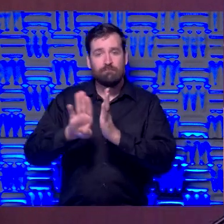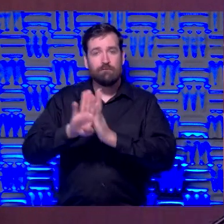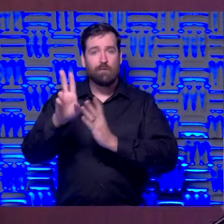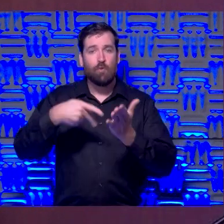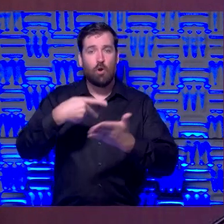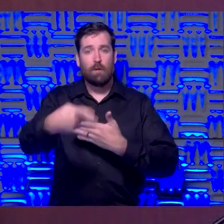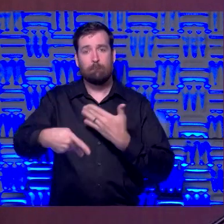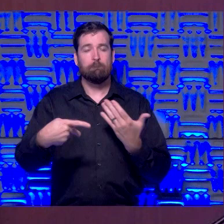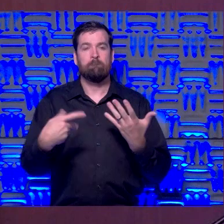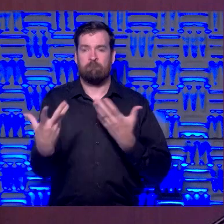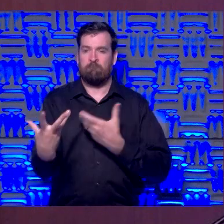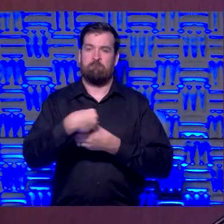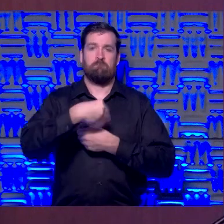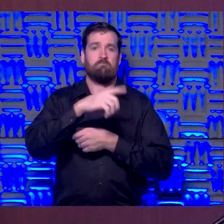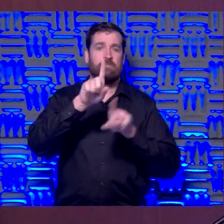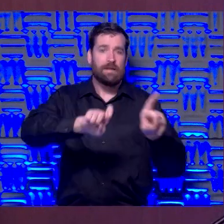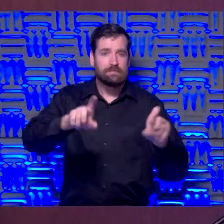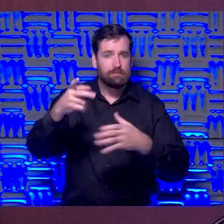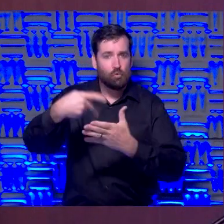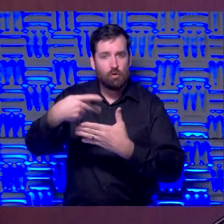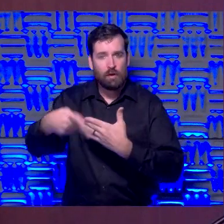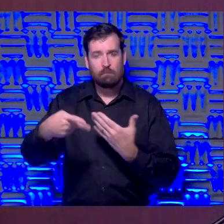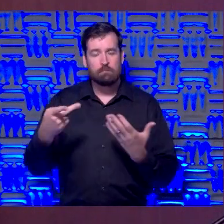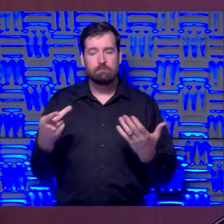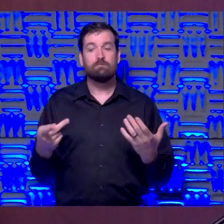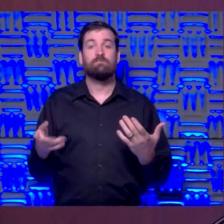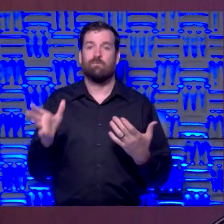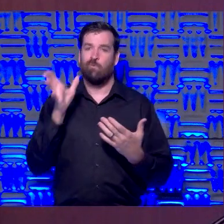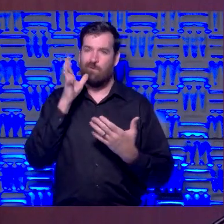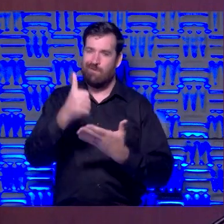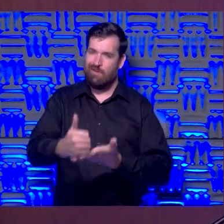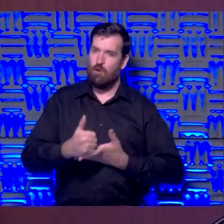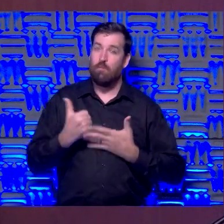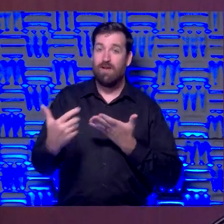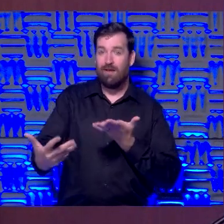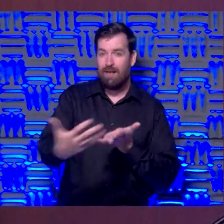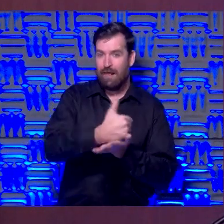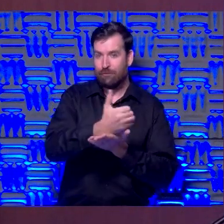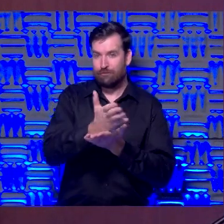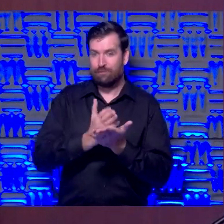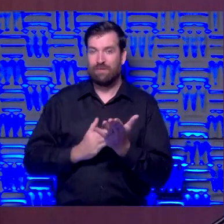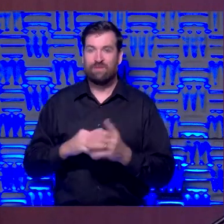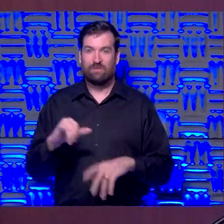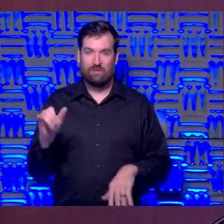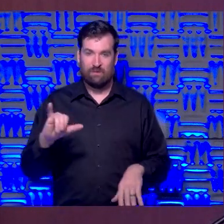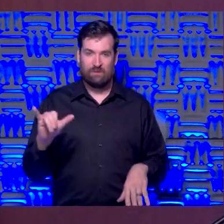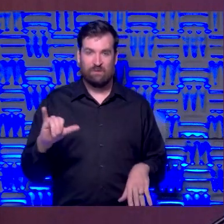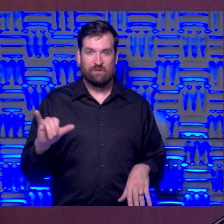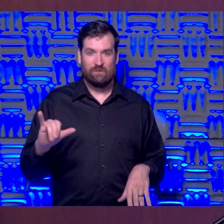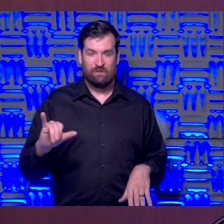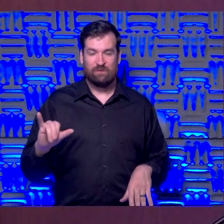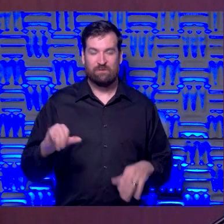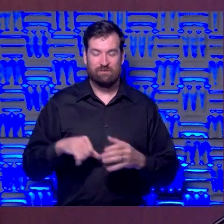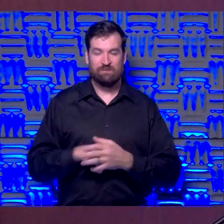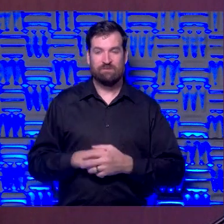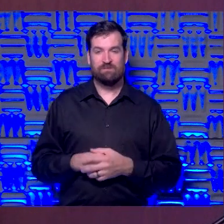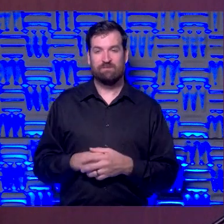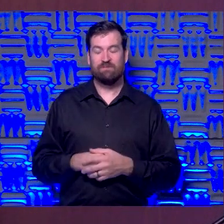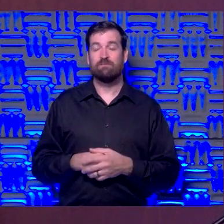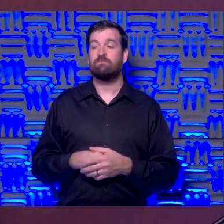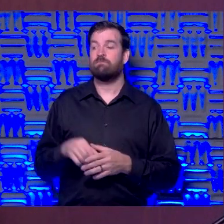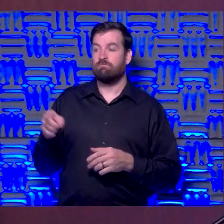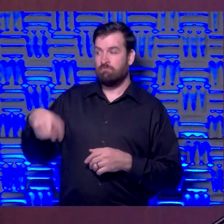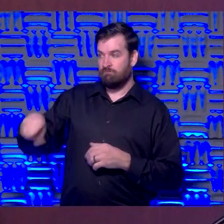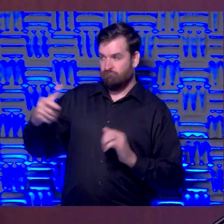they'll be part of the testing program, and they will help us on the collection I side of think that. it's been great. And then they